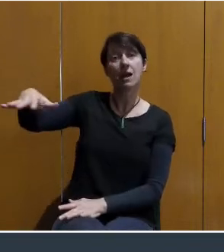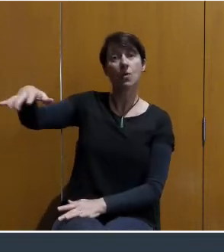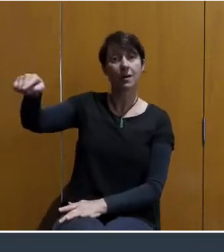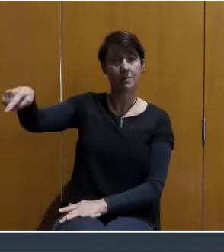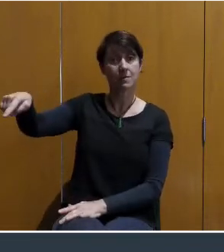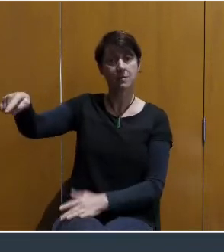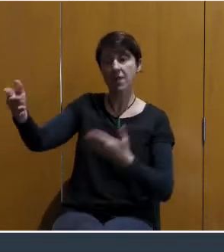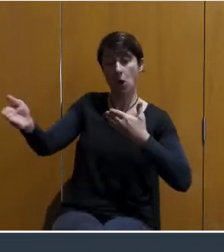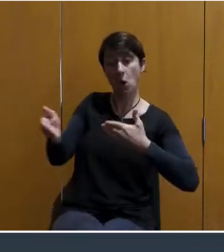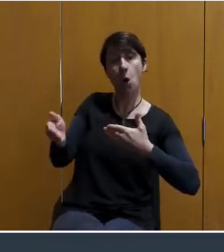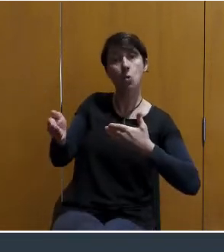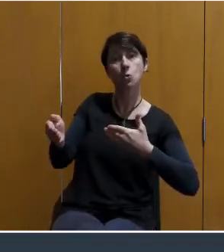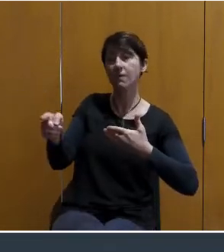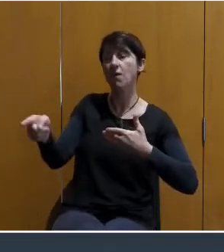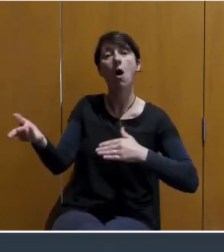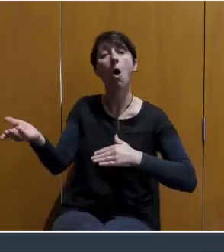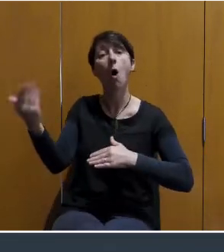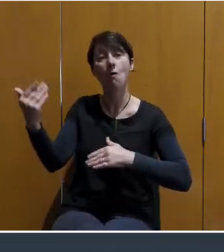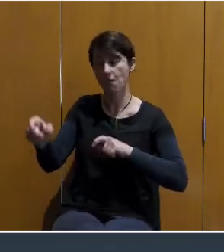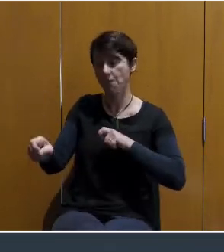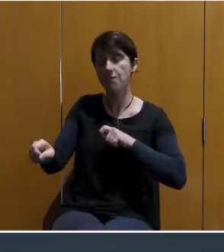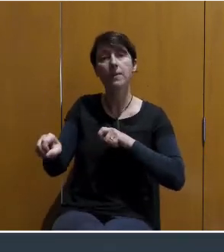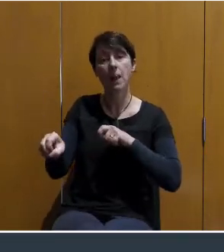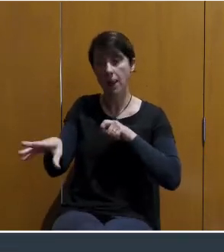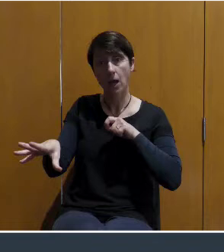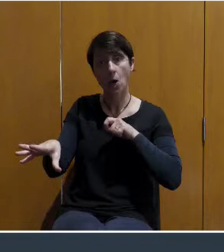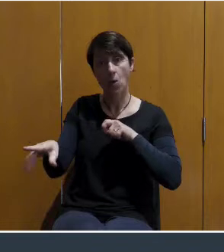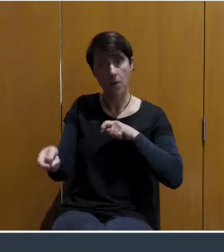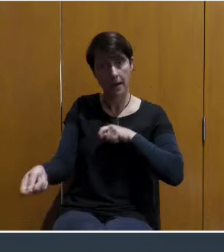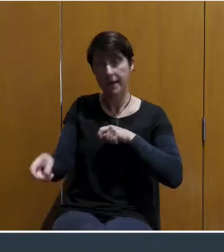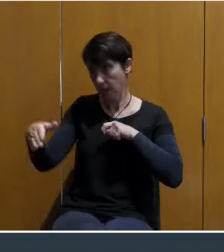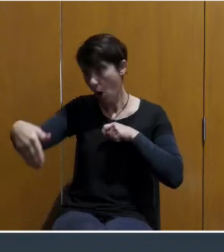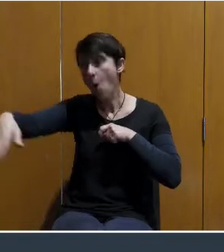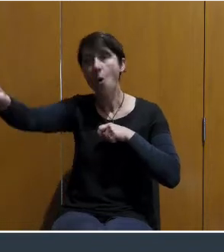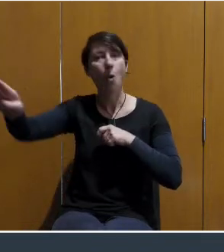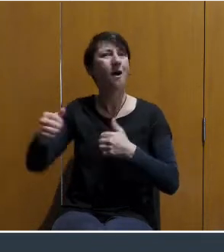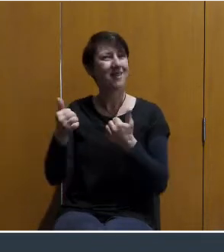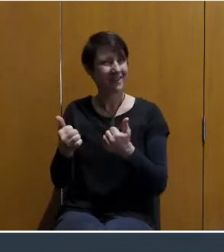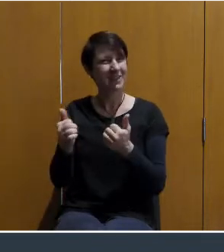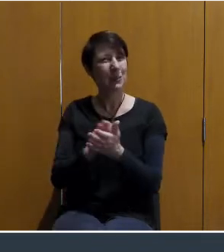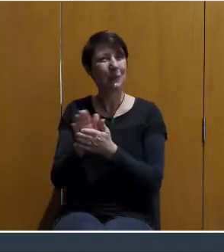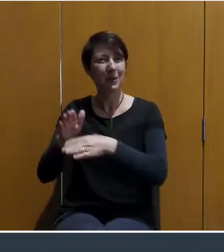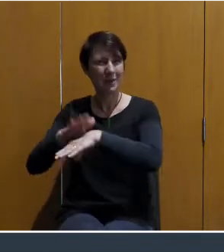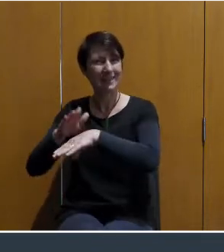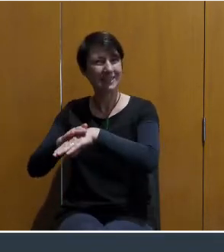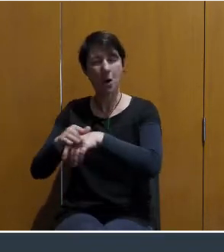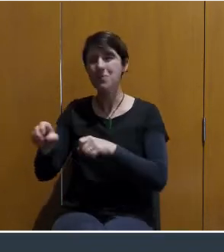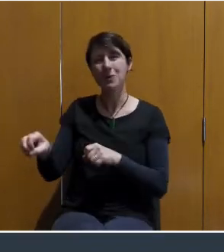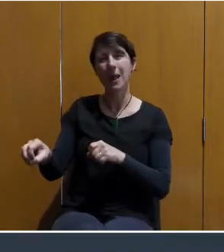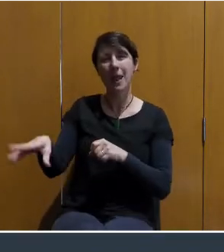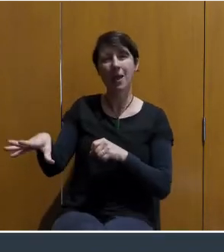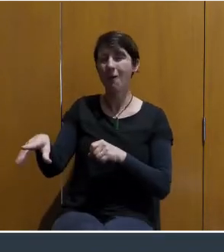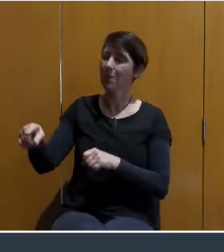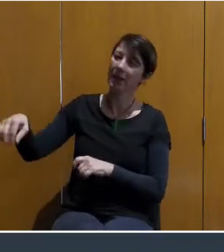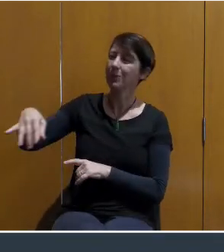it's good to allow the dog just to be and to go and have, you know, to sniff and just be a dog. But I think it's